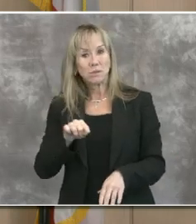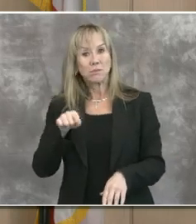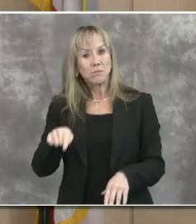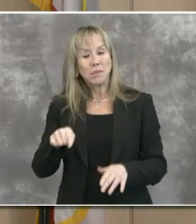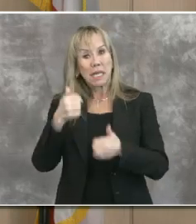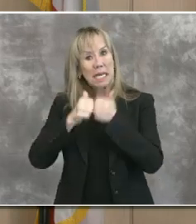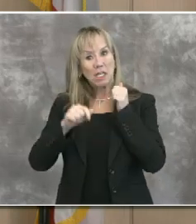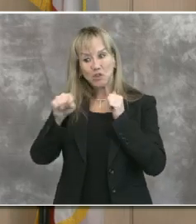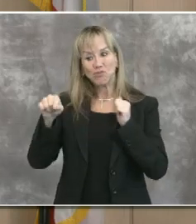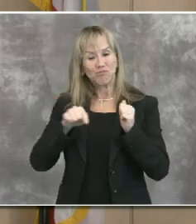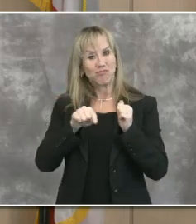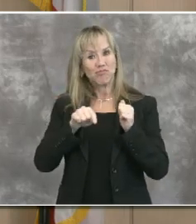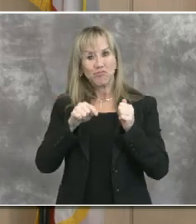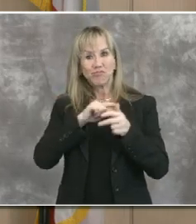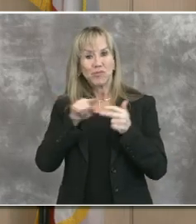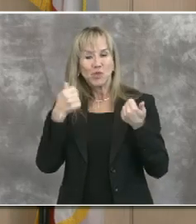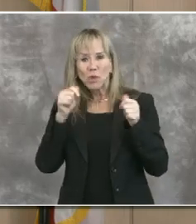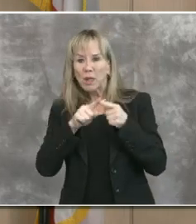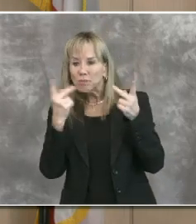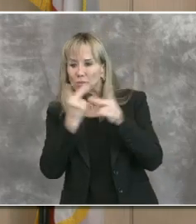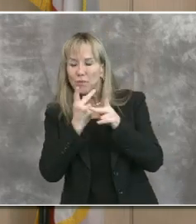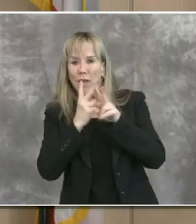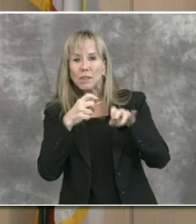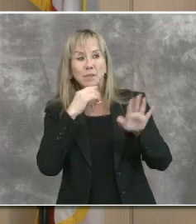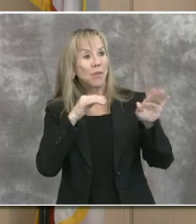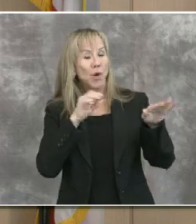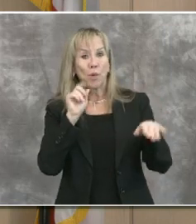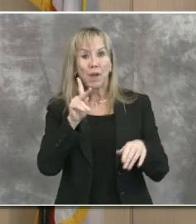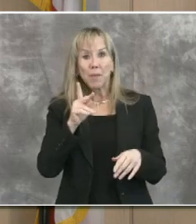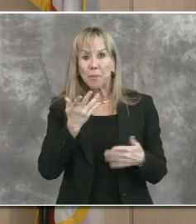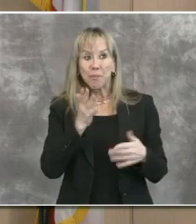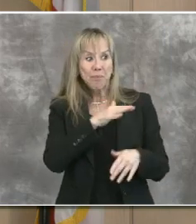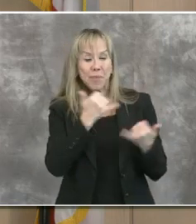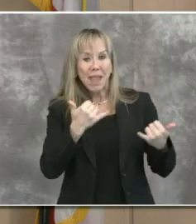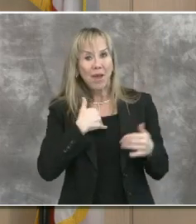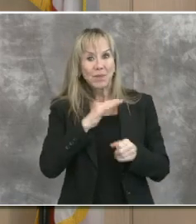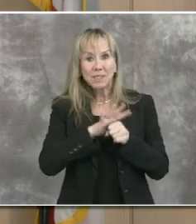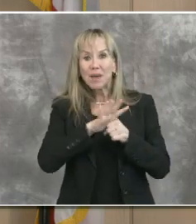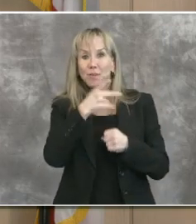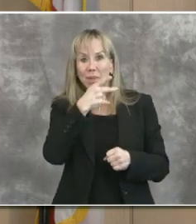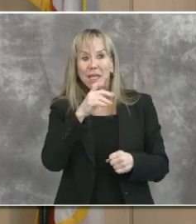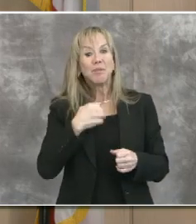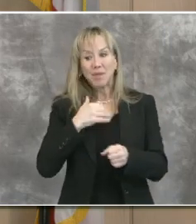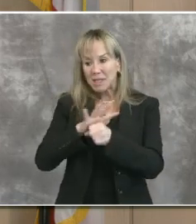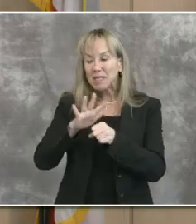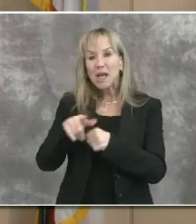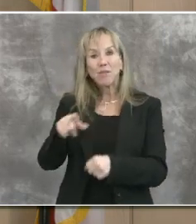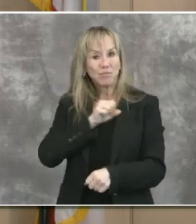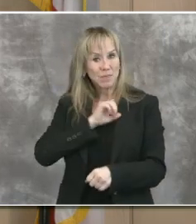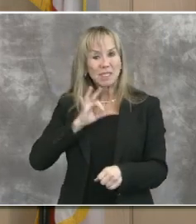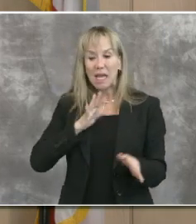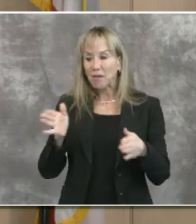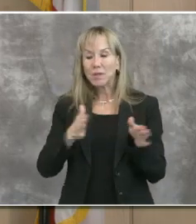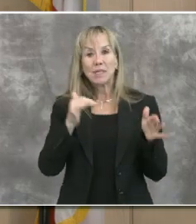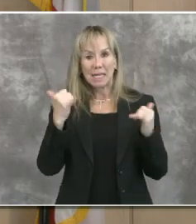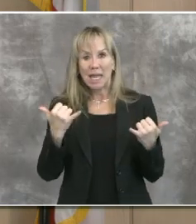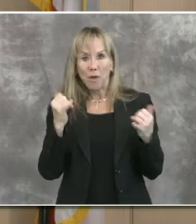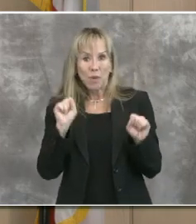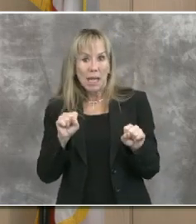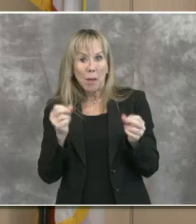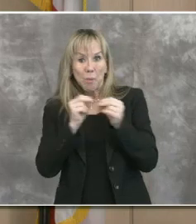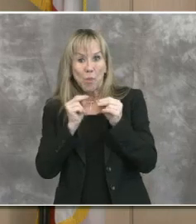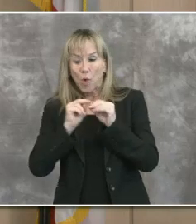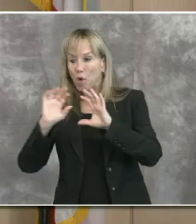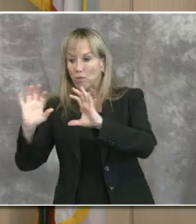actually working on that, trying to say, hey, we have enough PPE and staff to be able to redivert to these